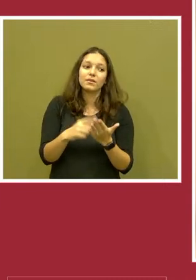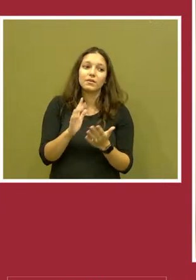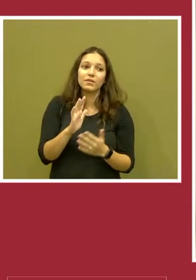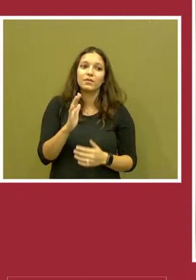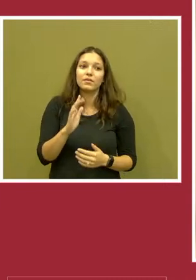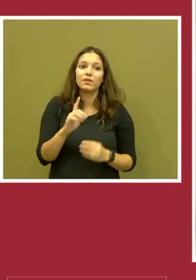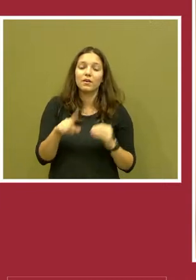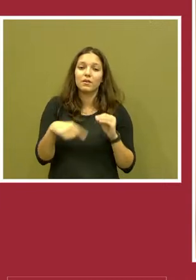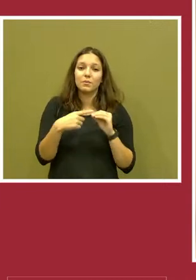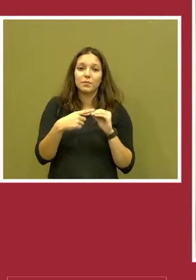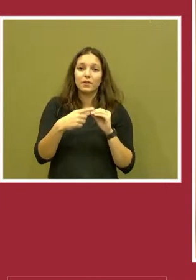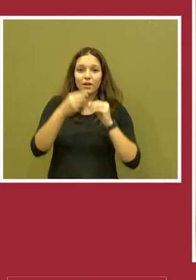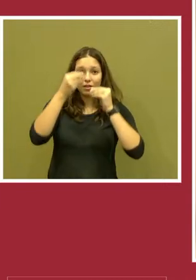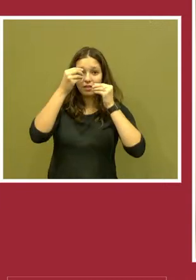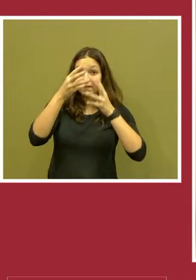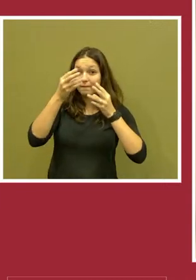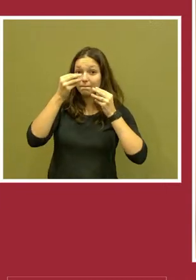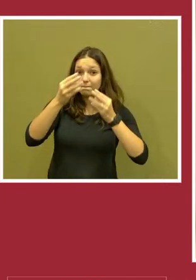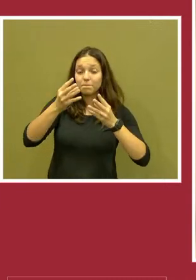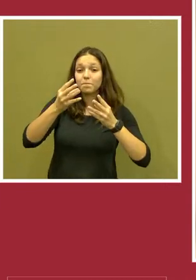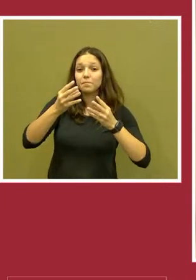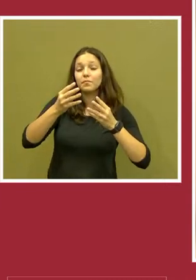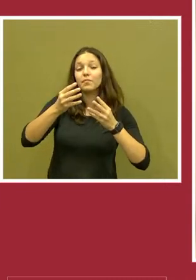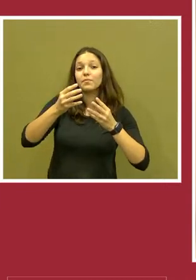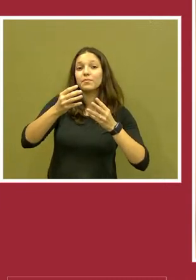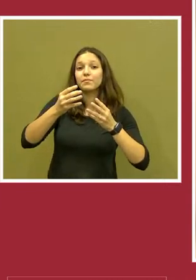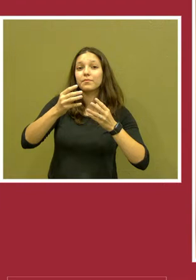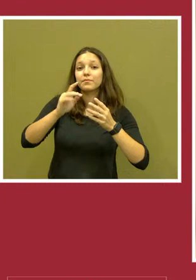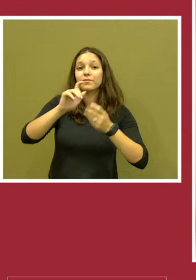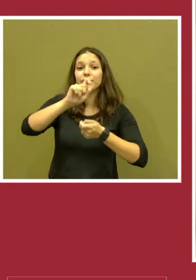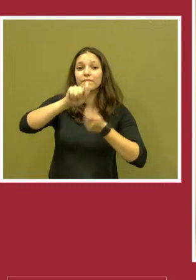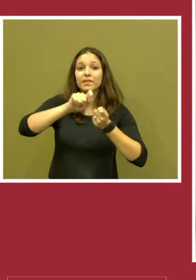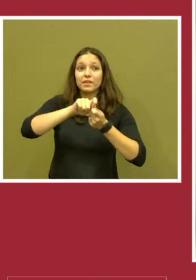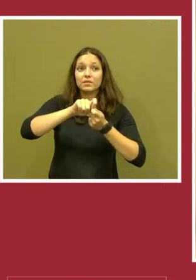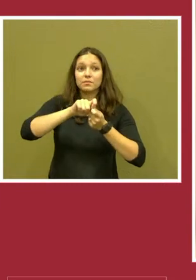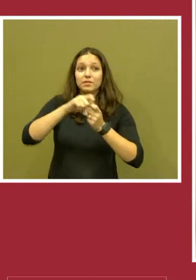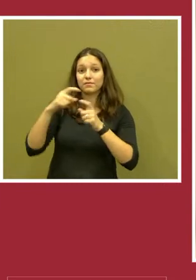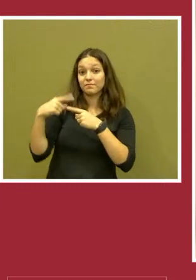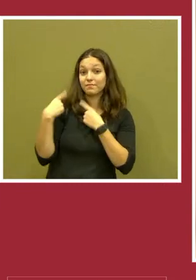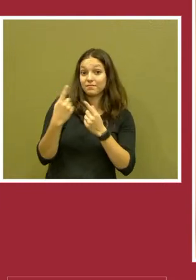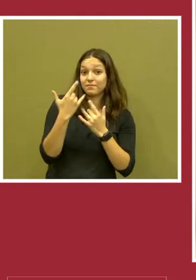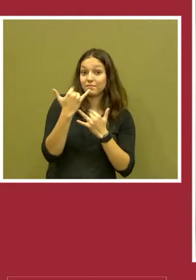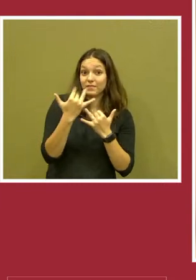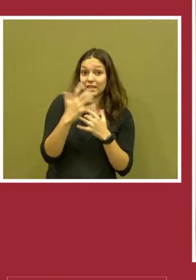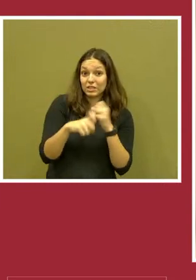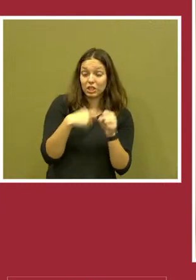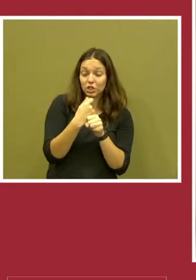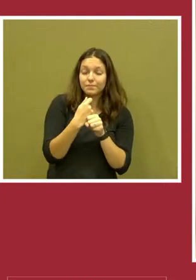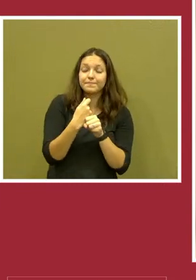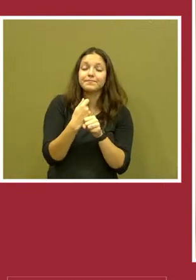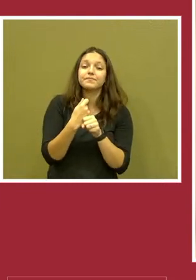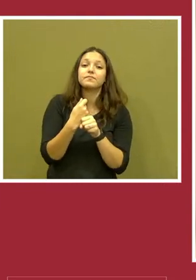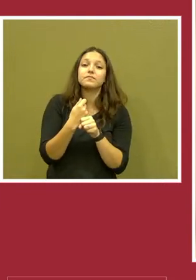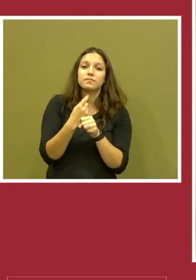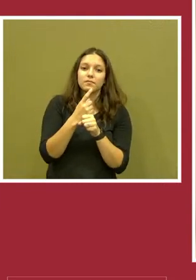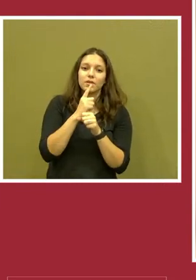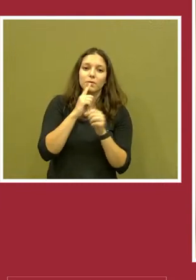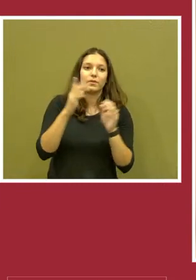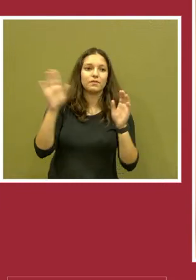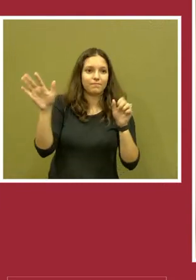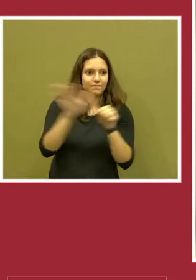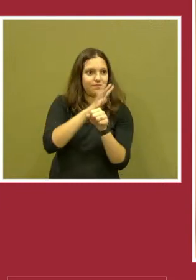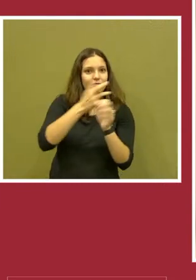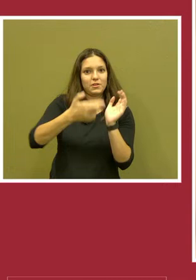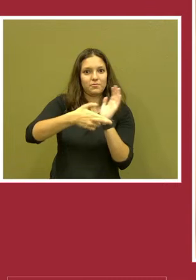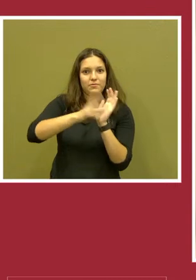the information specifically over this last year, and that was a very comprehensive